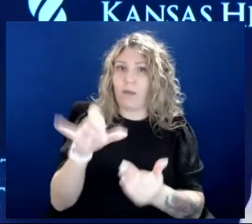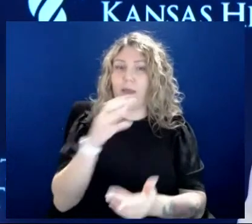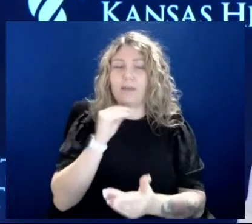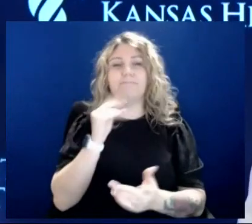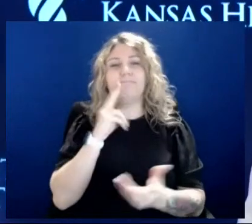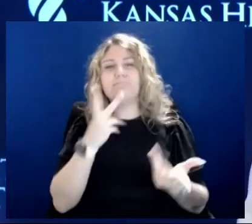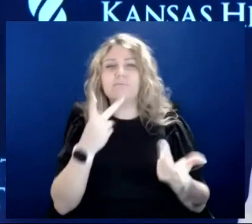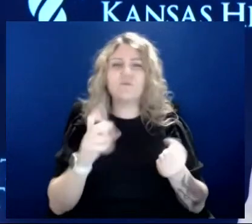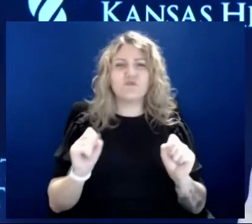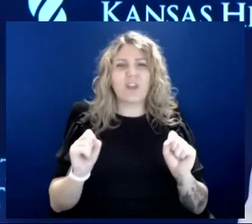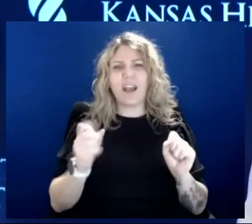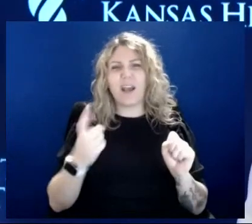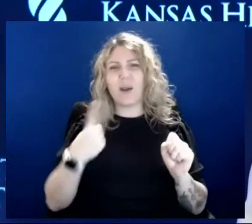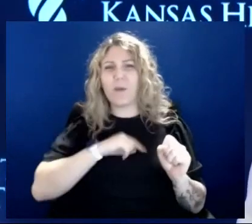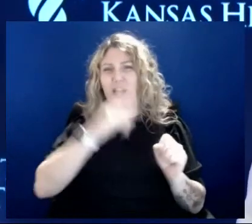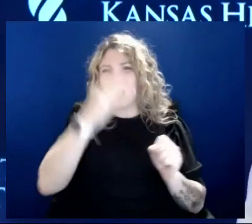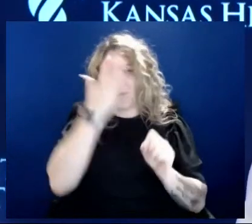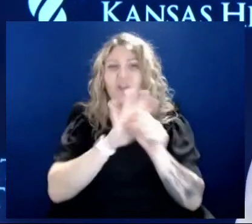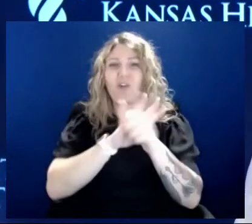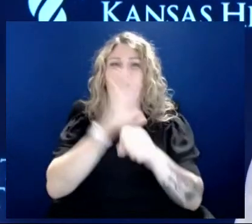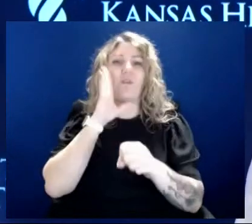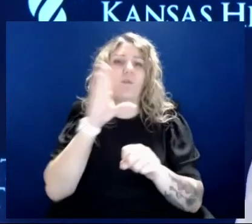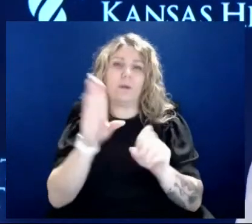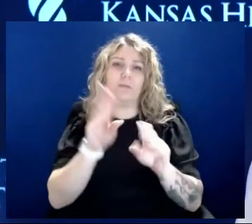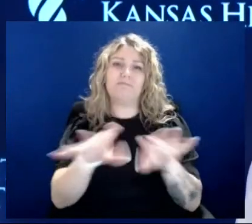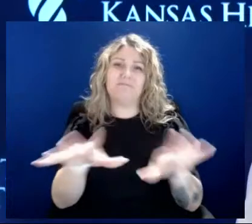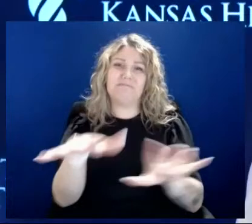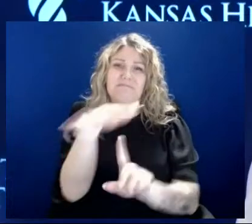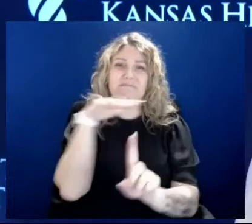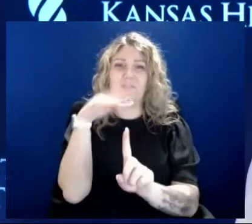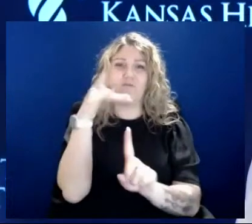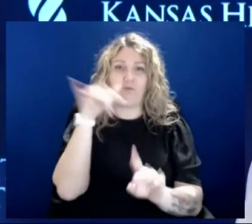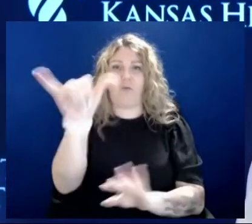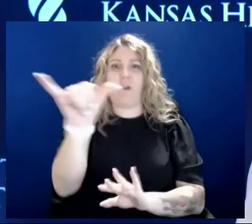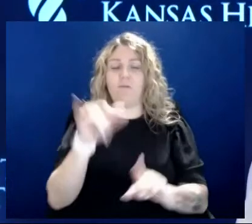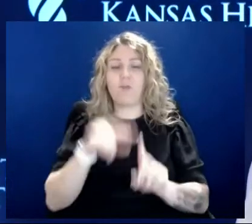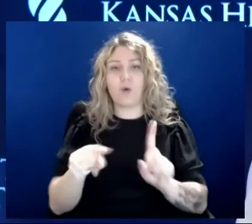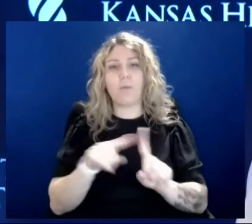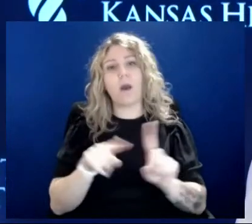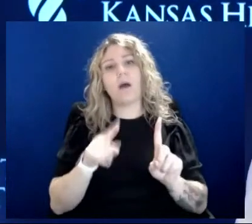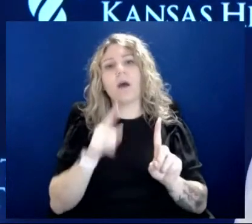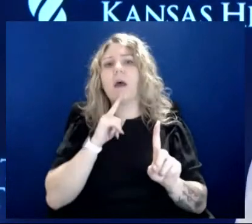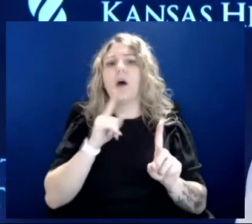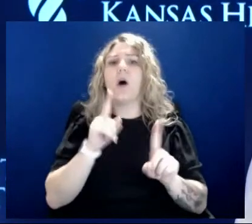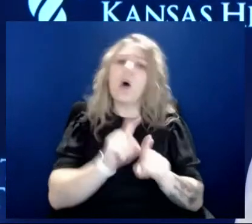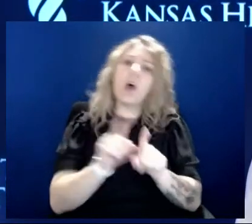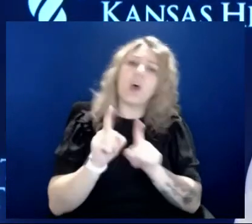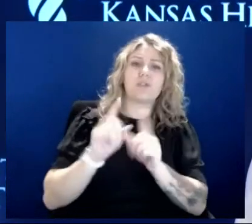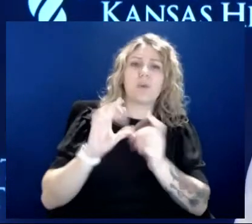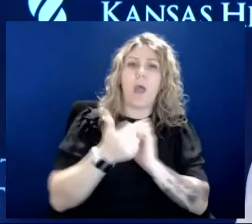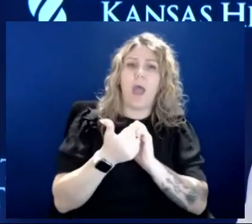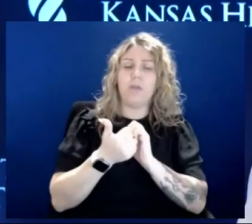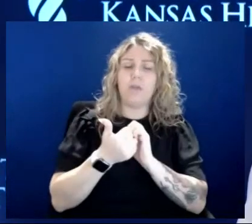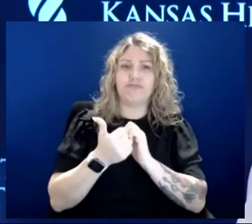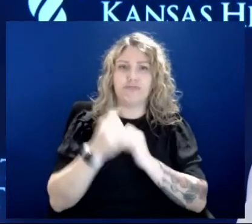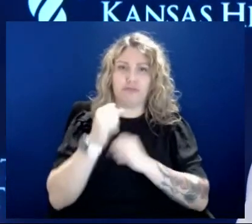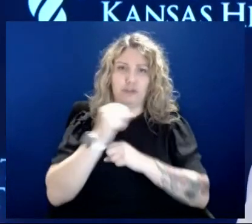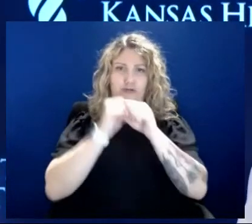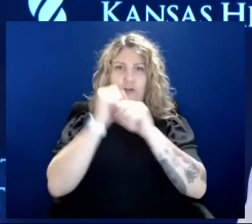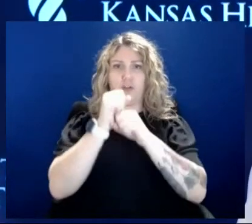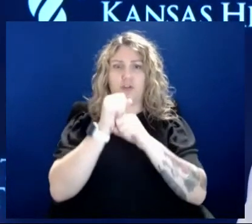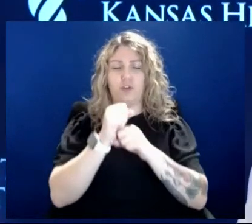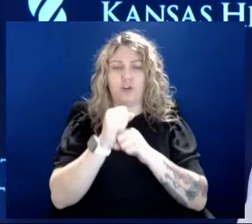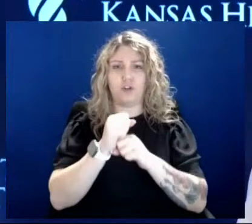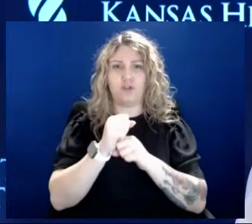know COVID's going to be around with us Sure. forever, but we're also looking at the infrastructure that we need to respond to the endemic stage